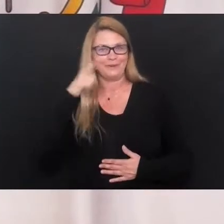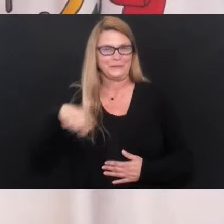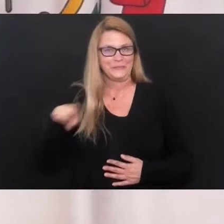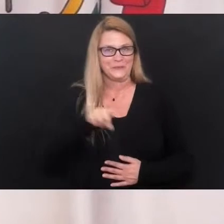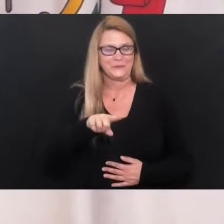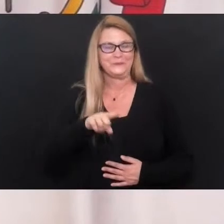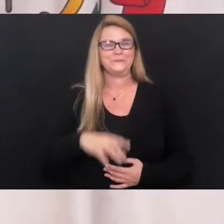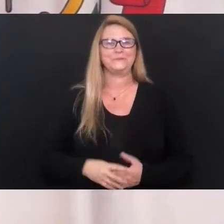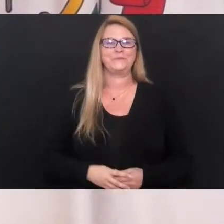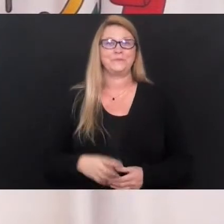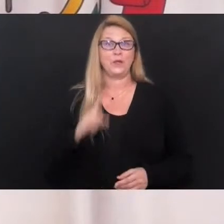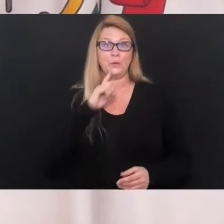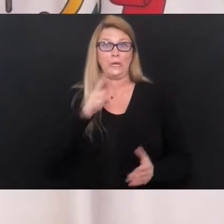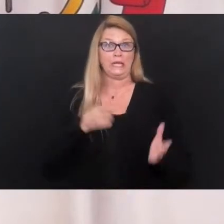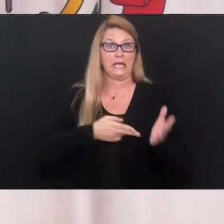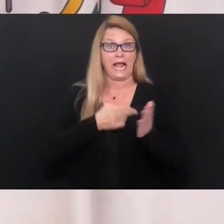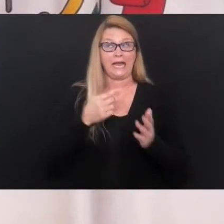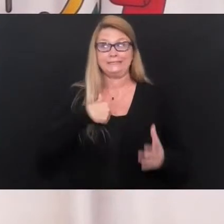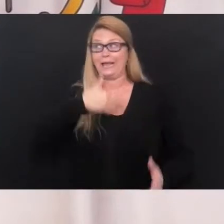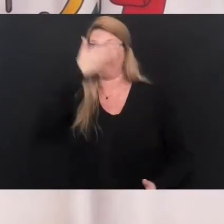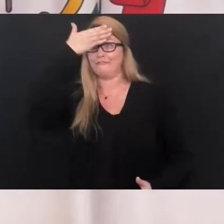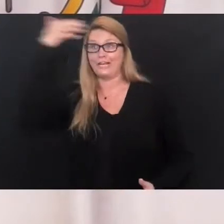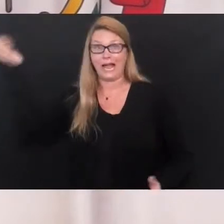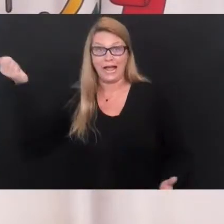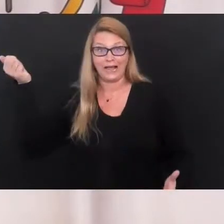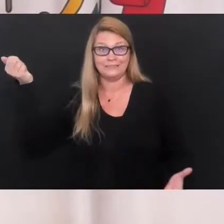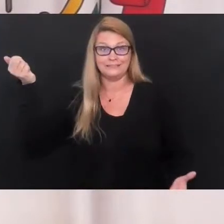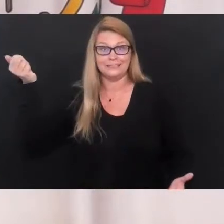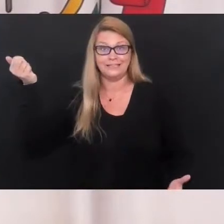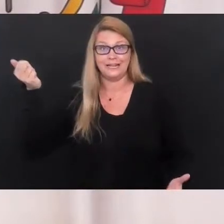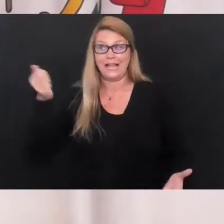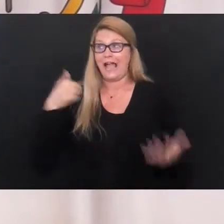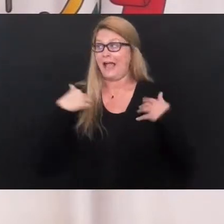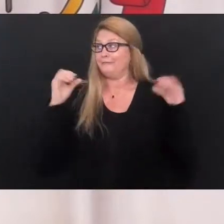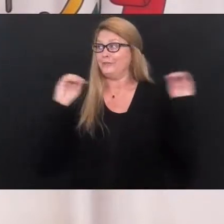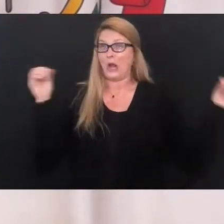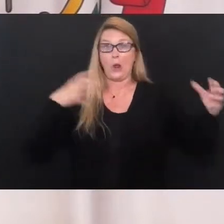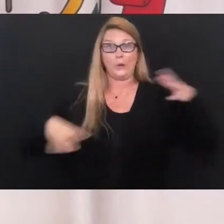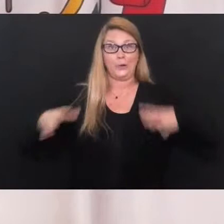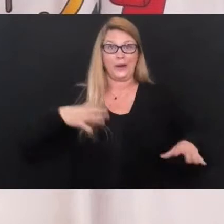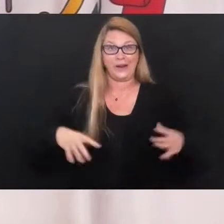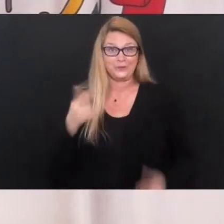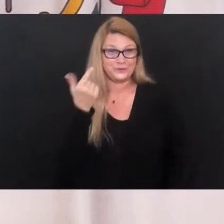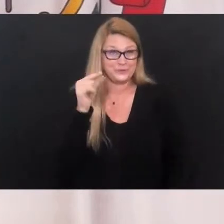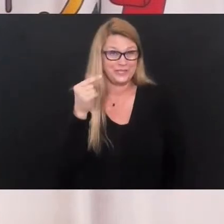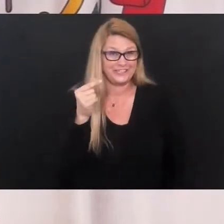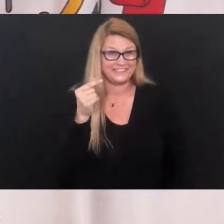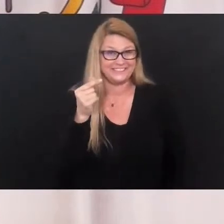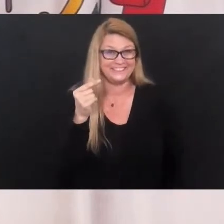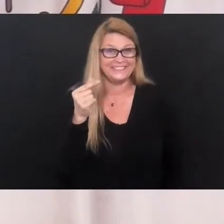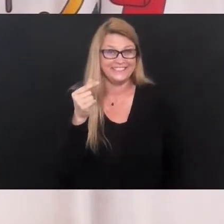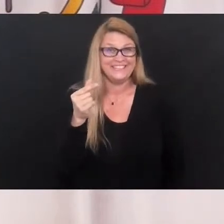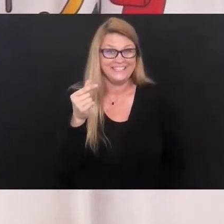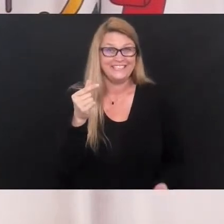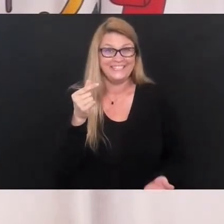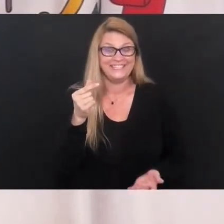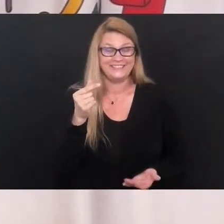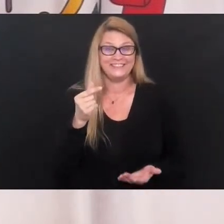perfectly honest, I completely forgot, and I don't have any green on, from a standpoint